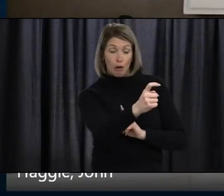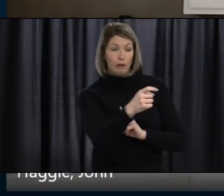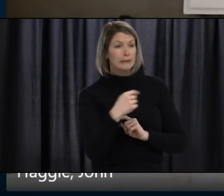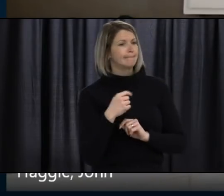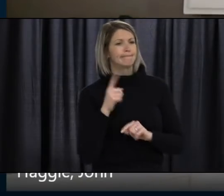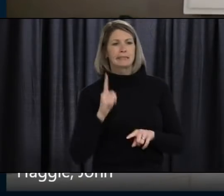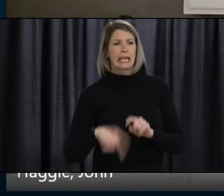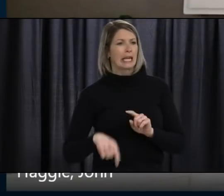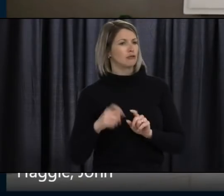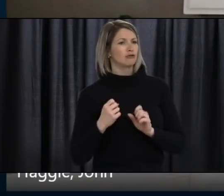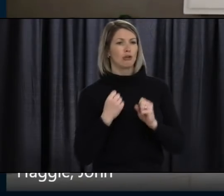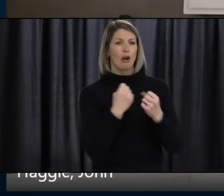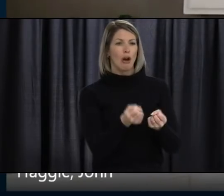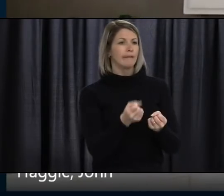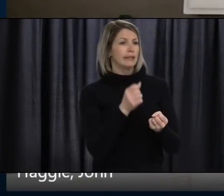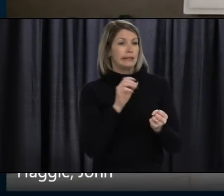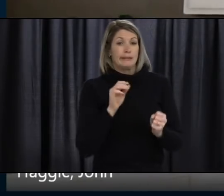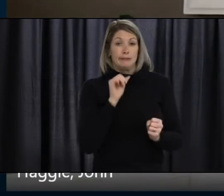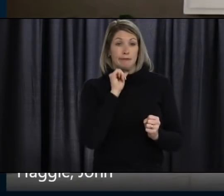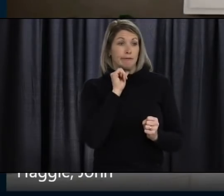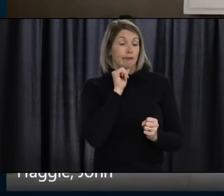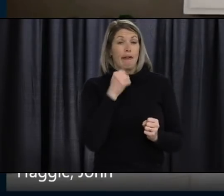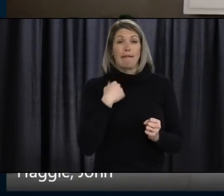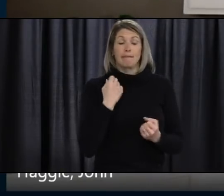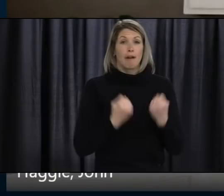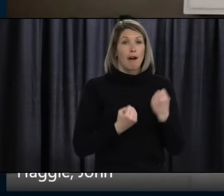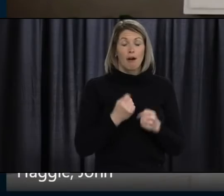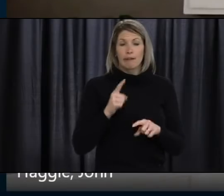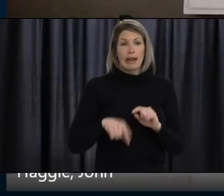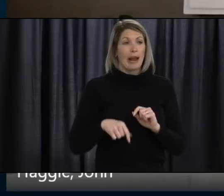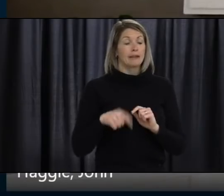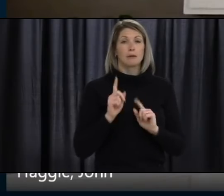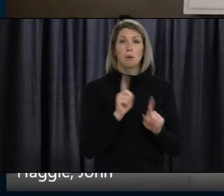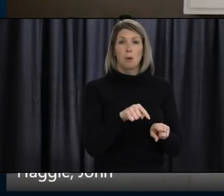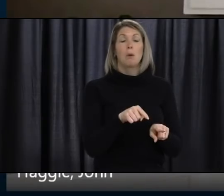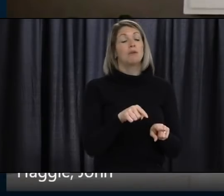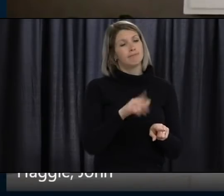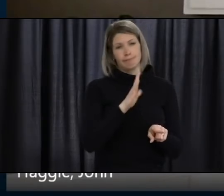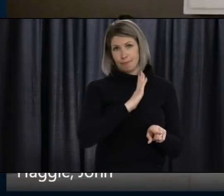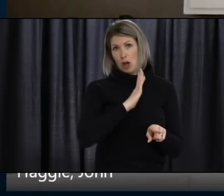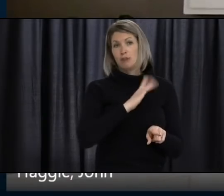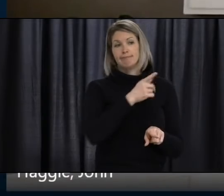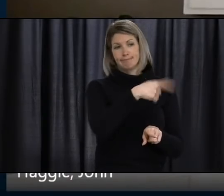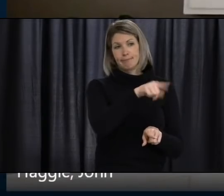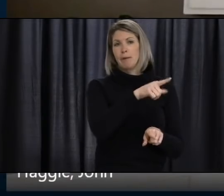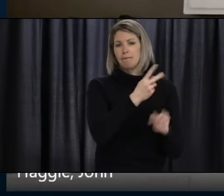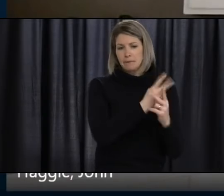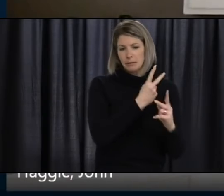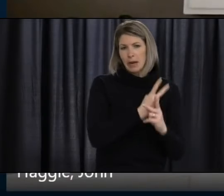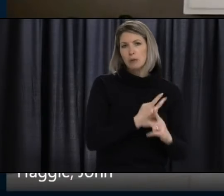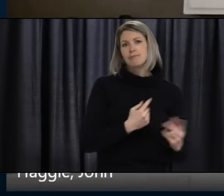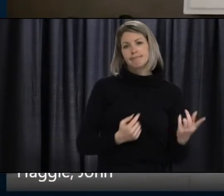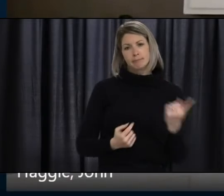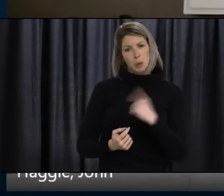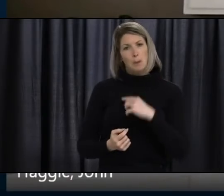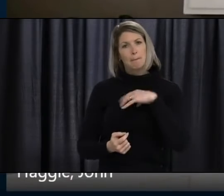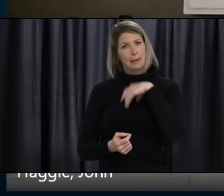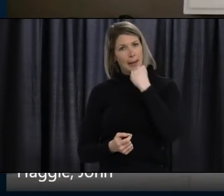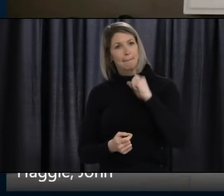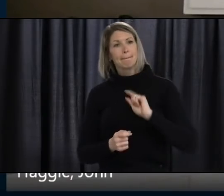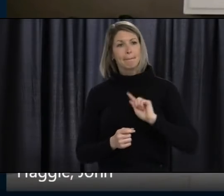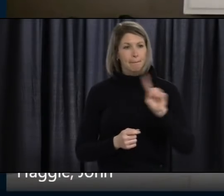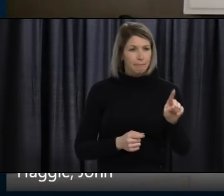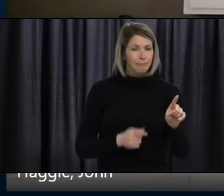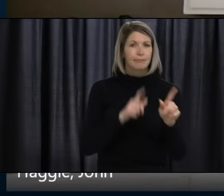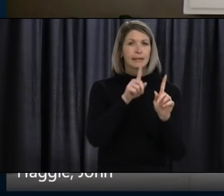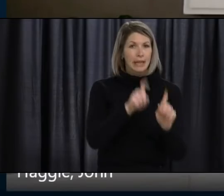that would suit your particular circumstance. I was speaking to a friend of mine today who actually went and got tested. There was one vehicle ahead